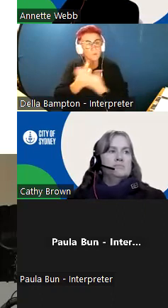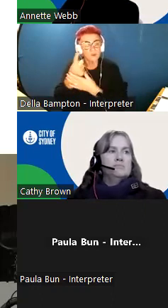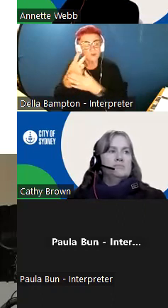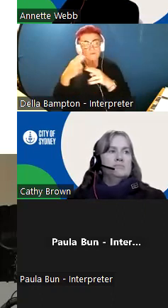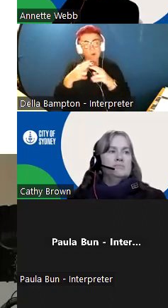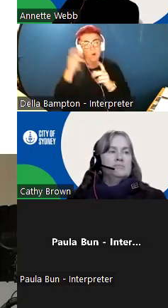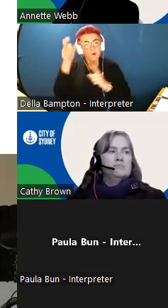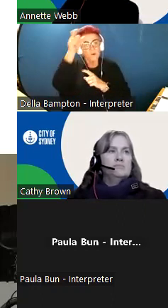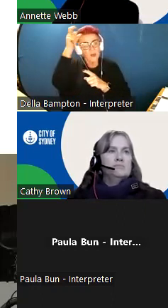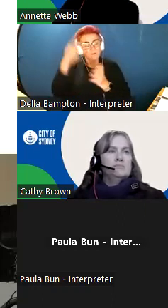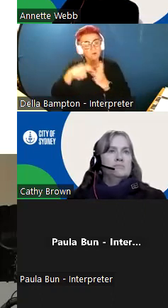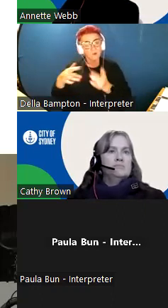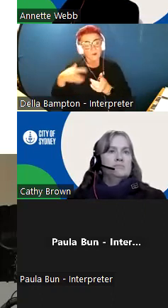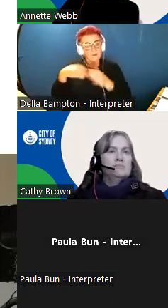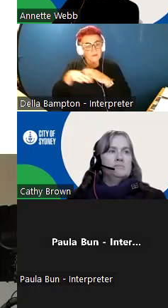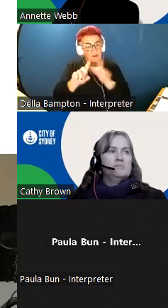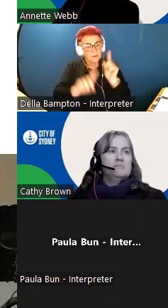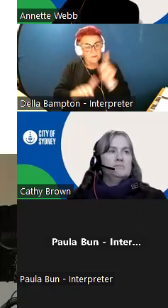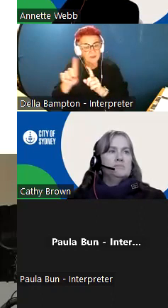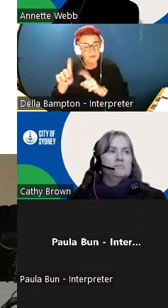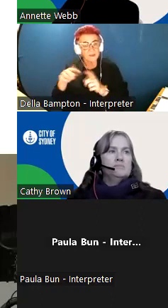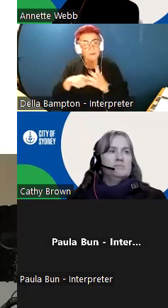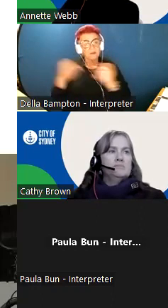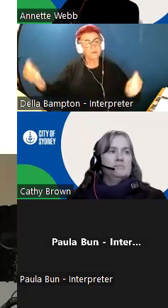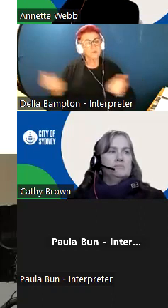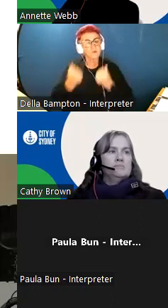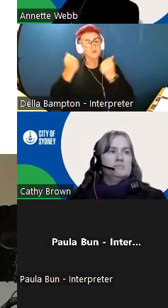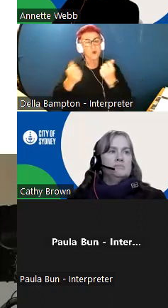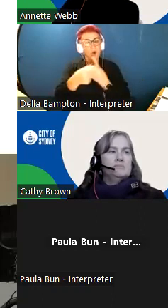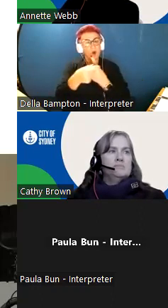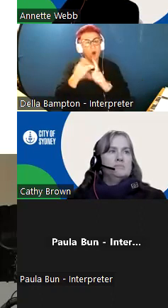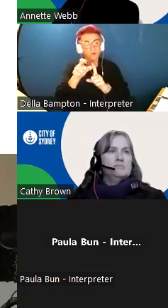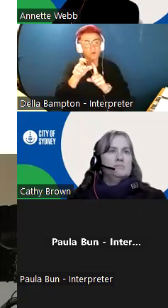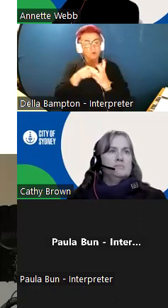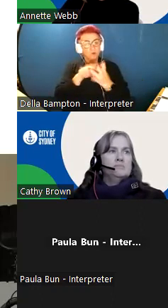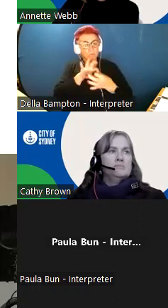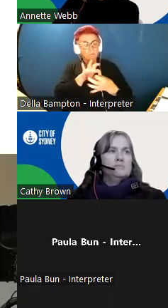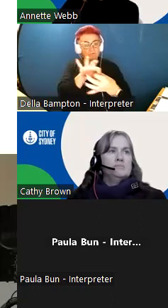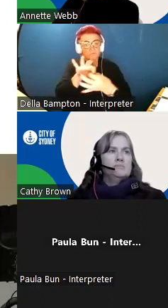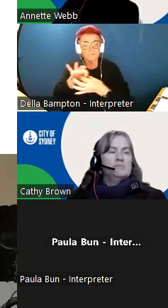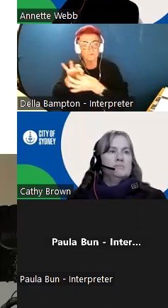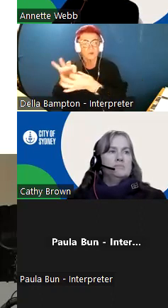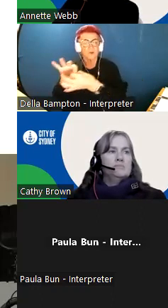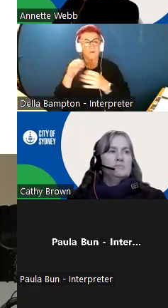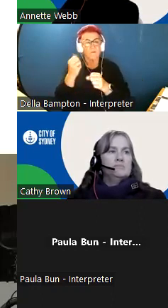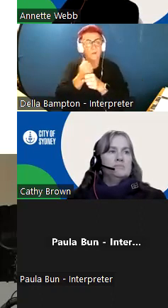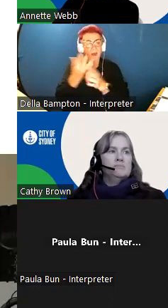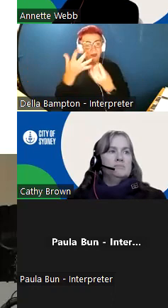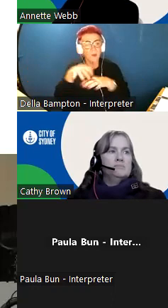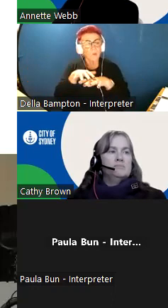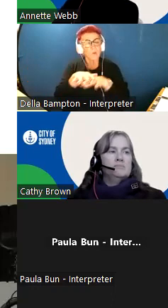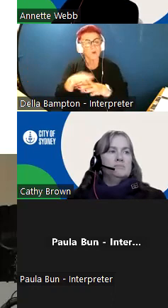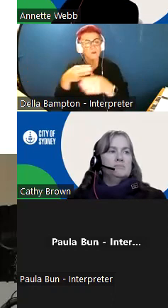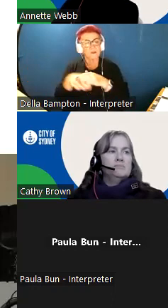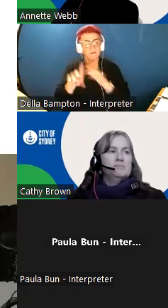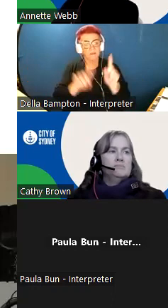creatives to live and work in the city and a strengthened cultural sector creating connections and networks in the city.